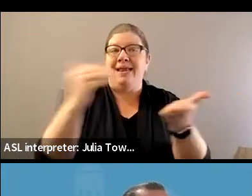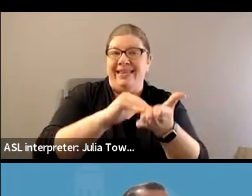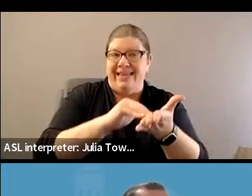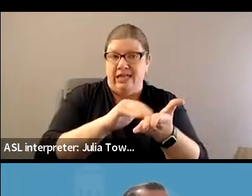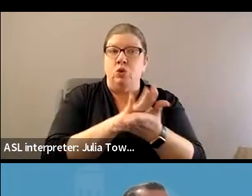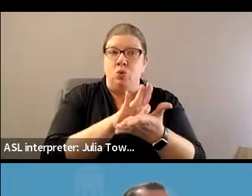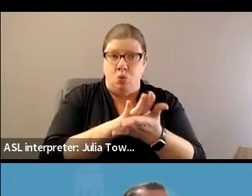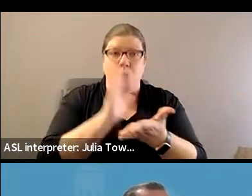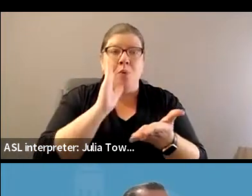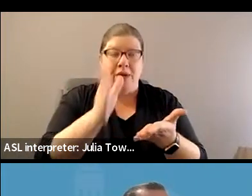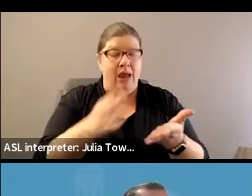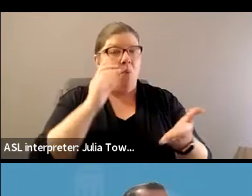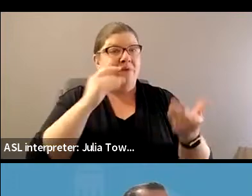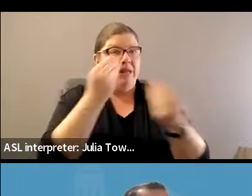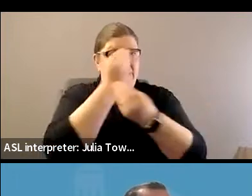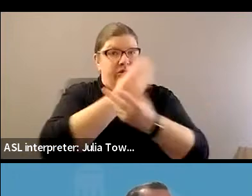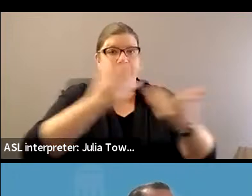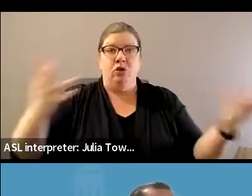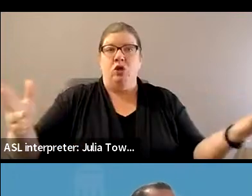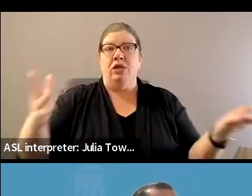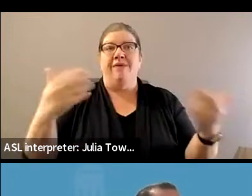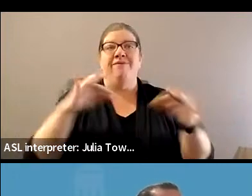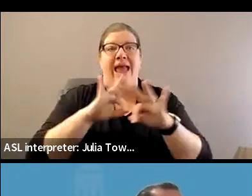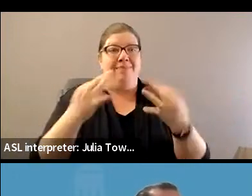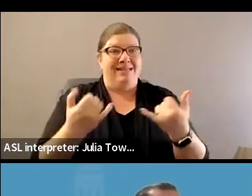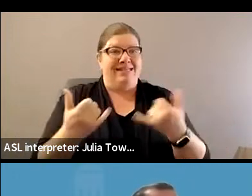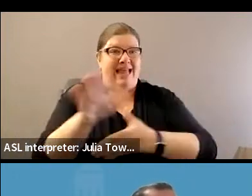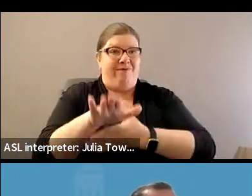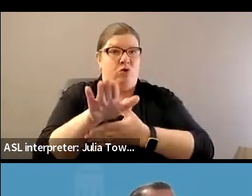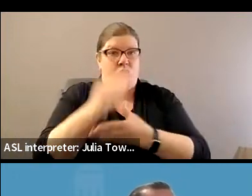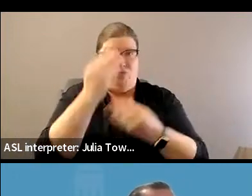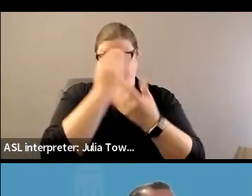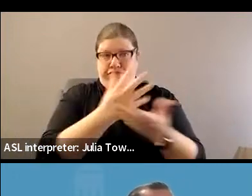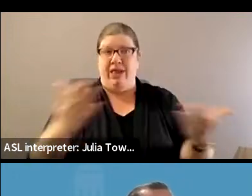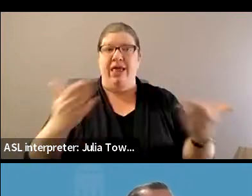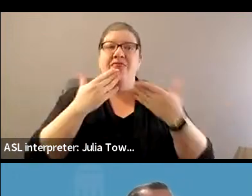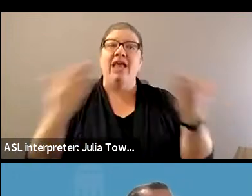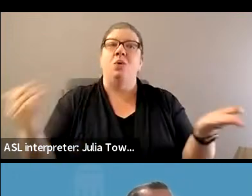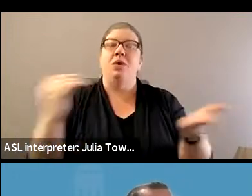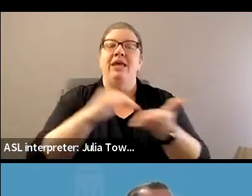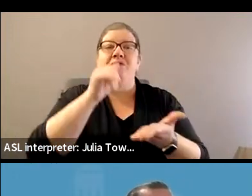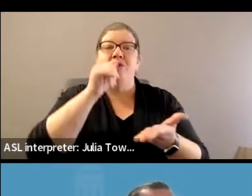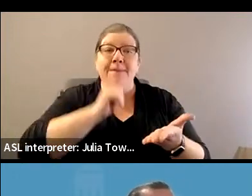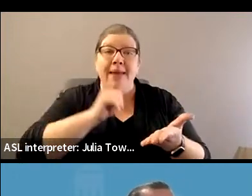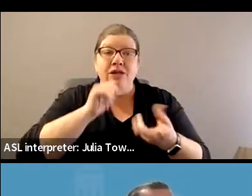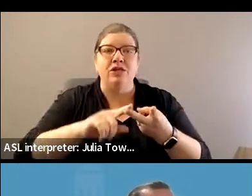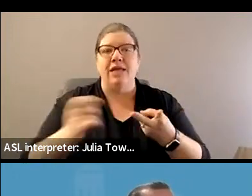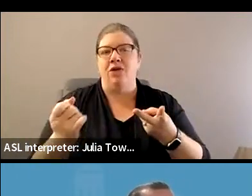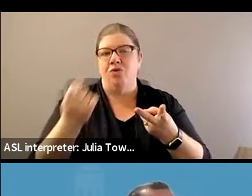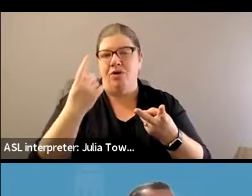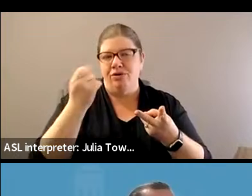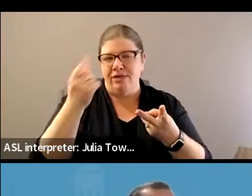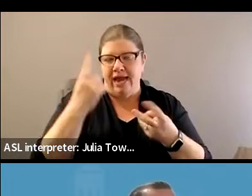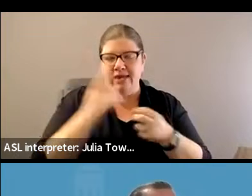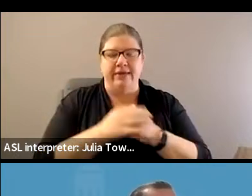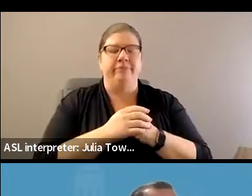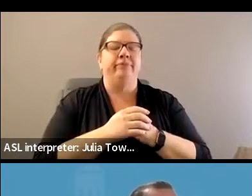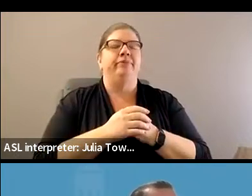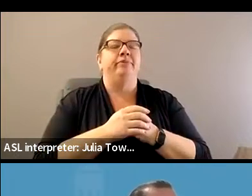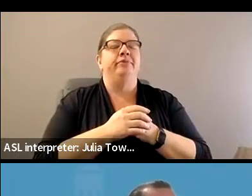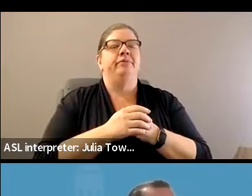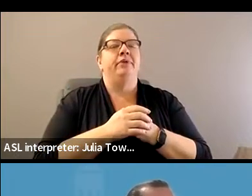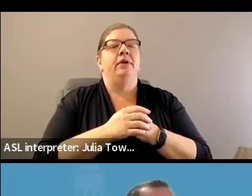has gone out to our families early this afternoon. So thanks again, everyone, for your patience and understanding. I also want to